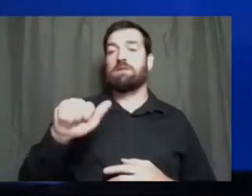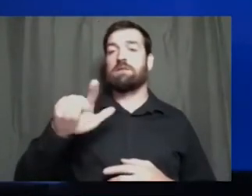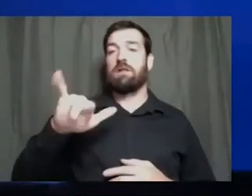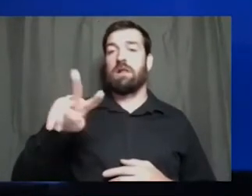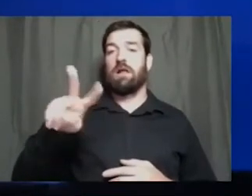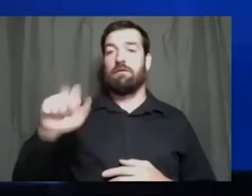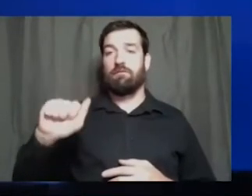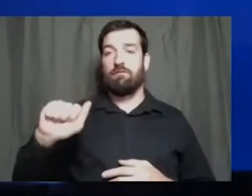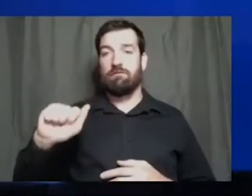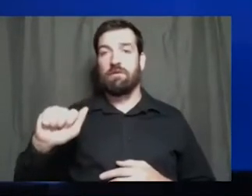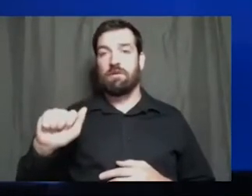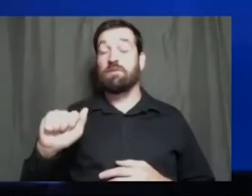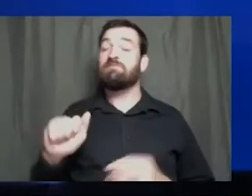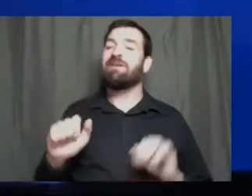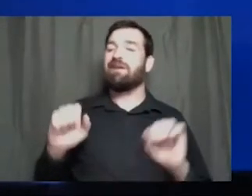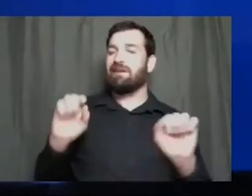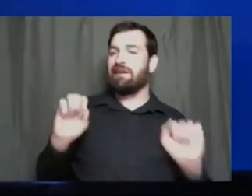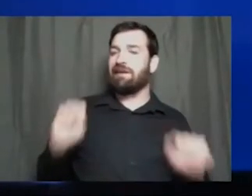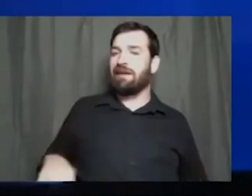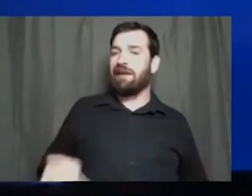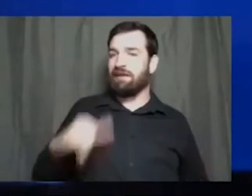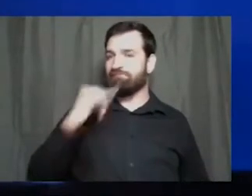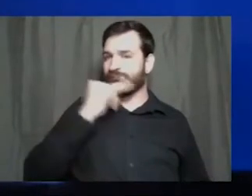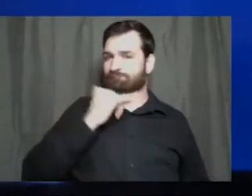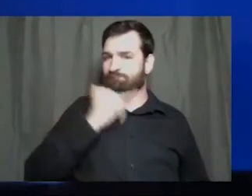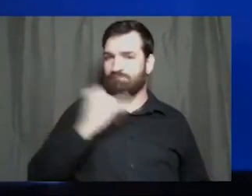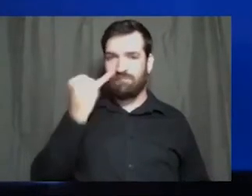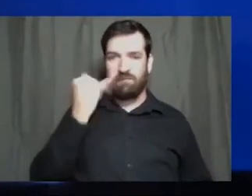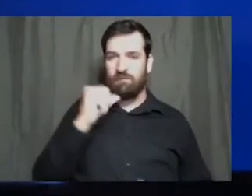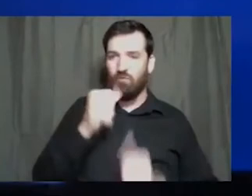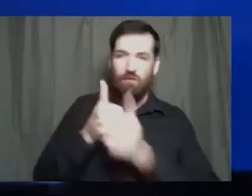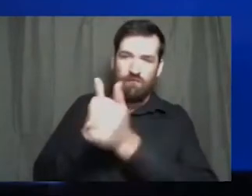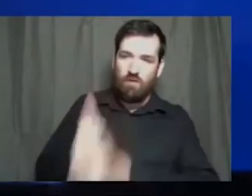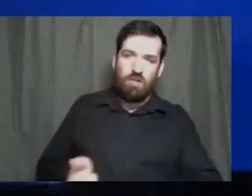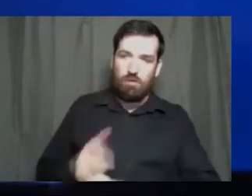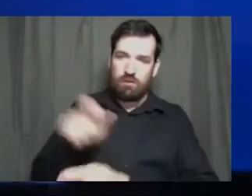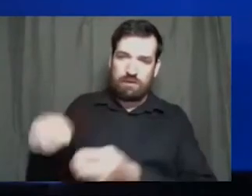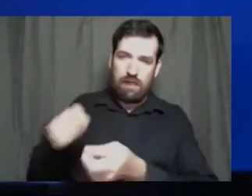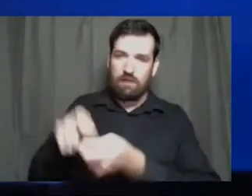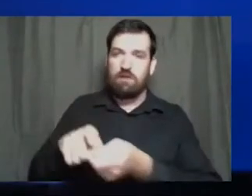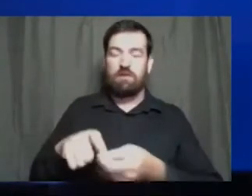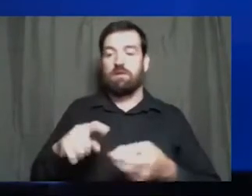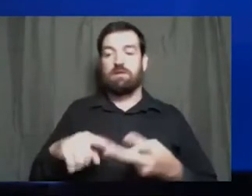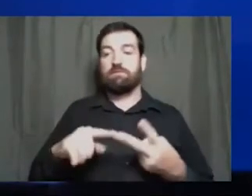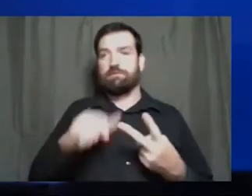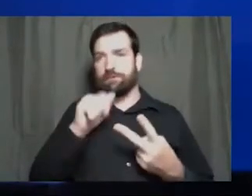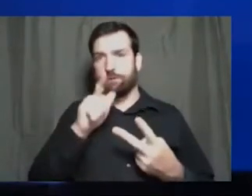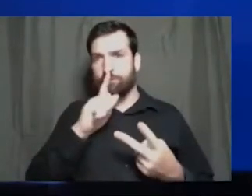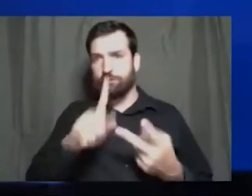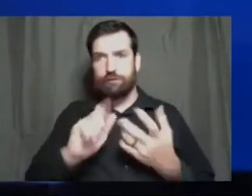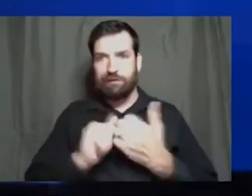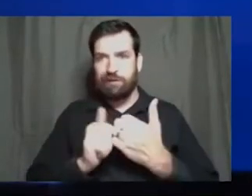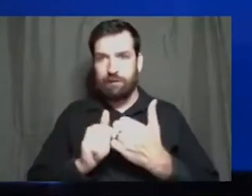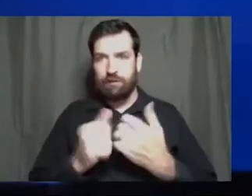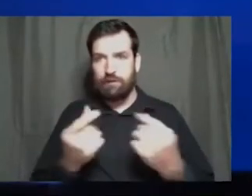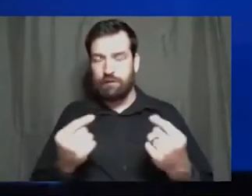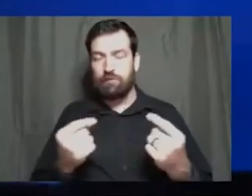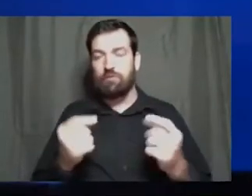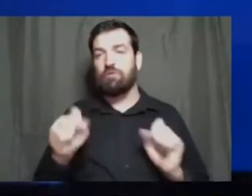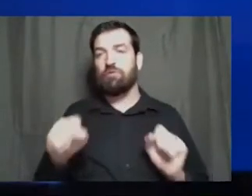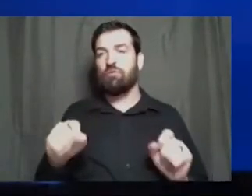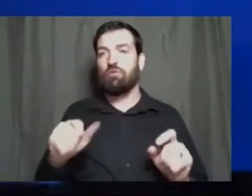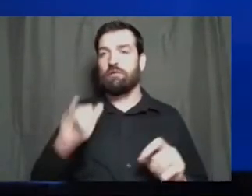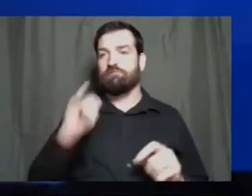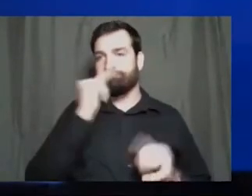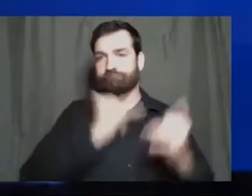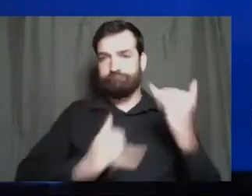can occur. And if you don't follow the stuff exactly, or if you're not quite sure how you're doing it, you may introduce yet another error into a test that may not